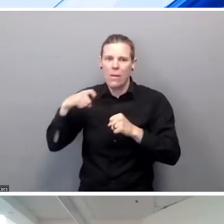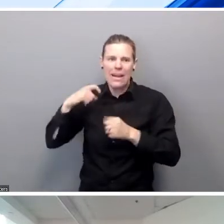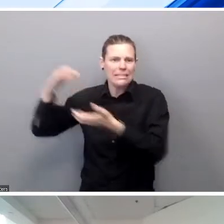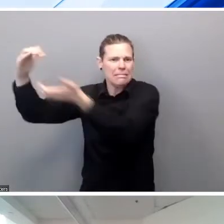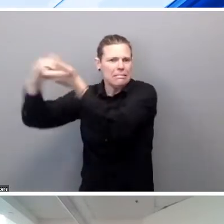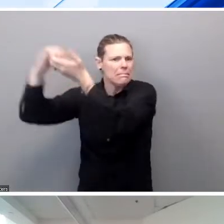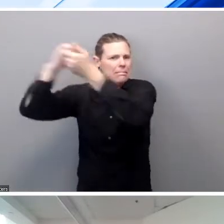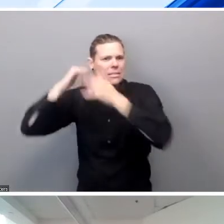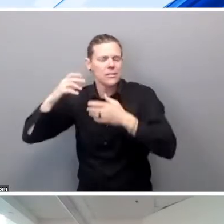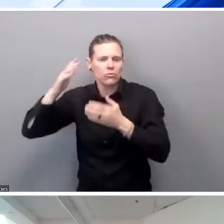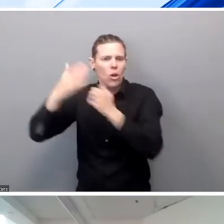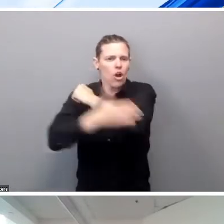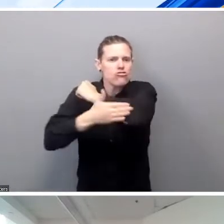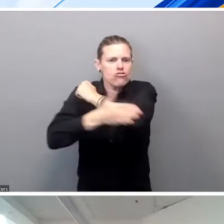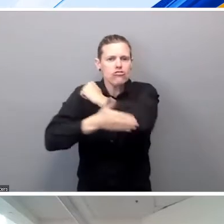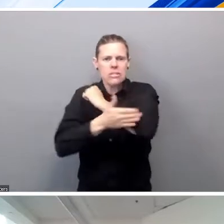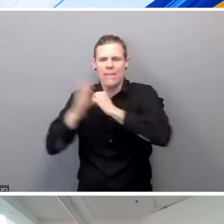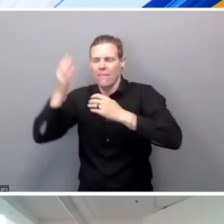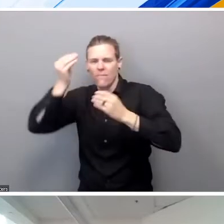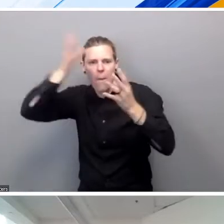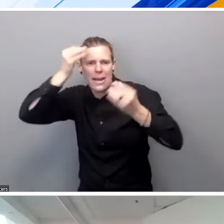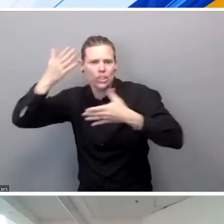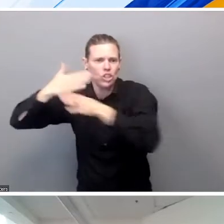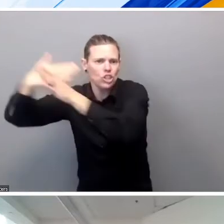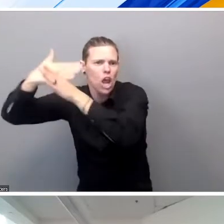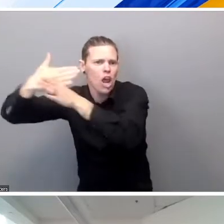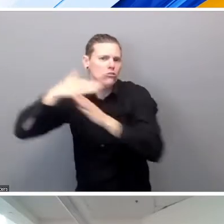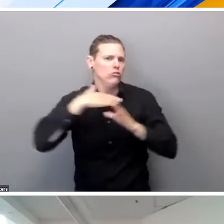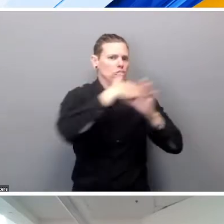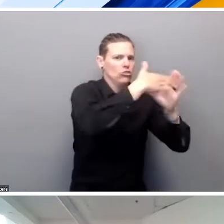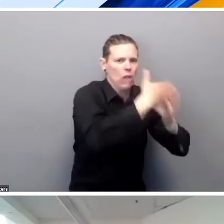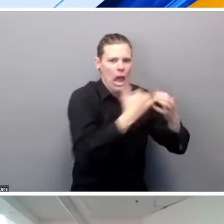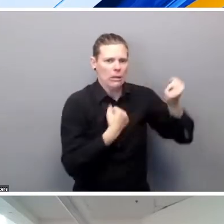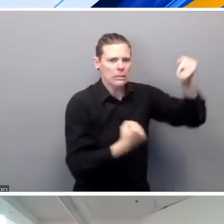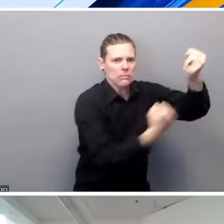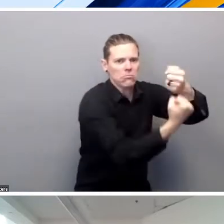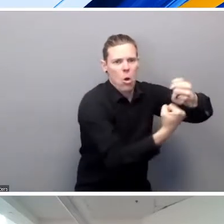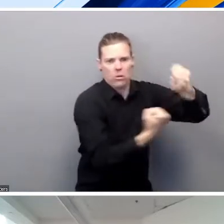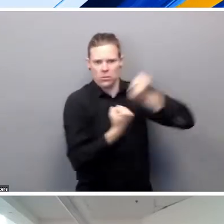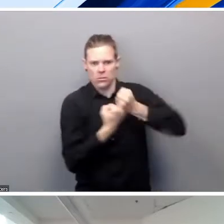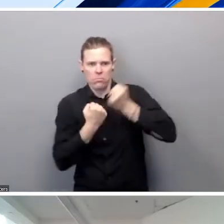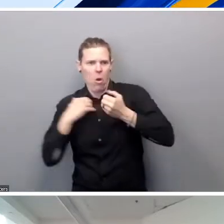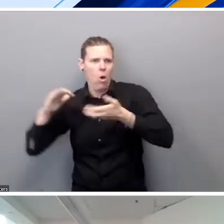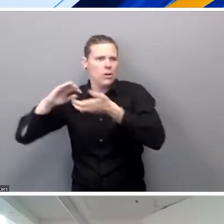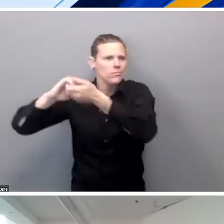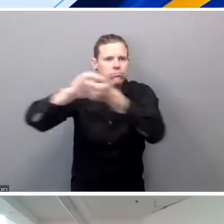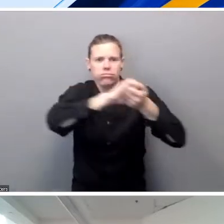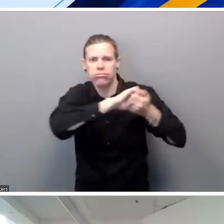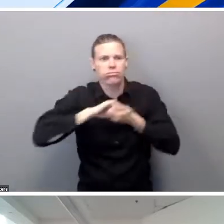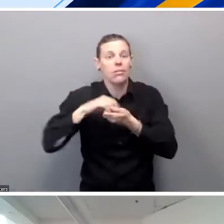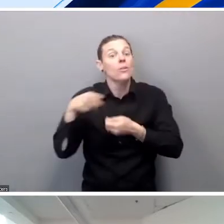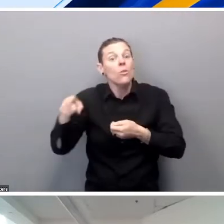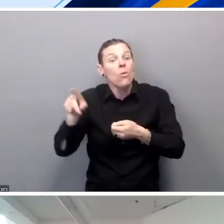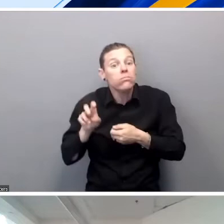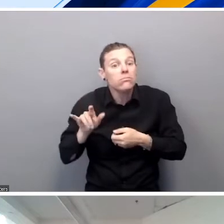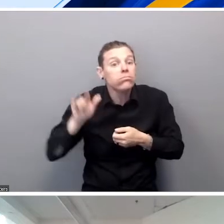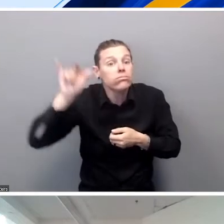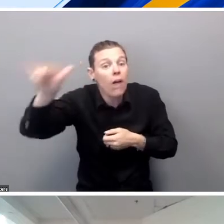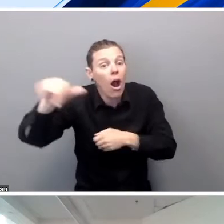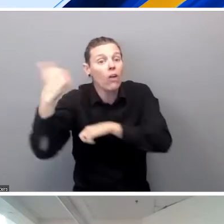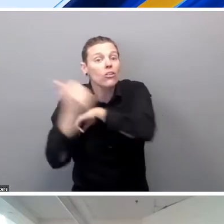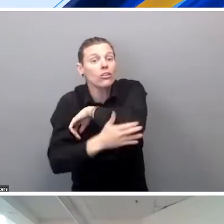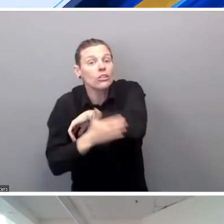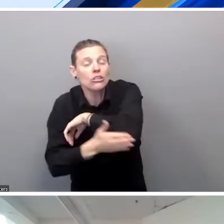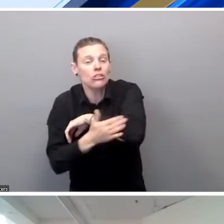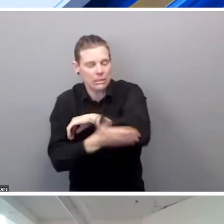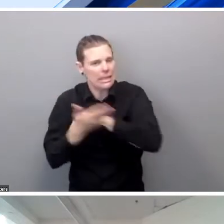and work together with tracking of international travelers so that we can learn, so we can gather information as